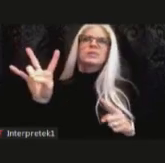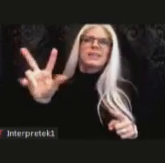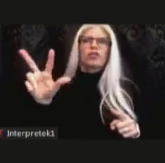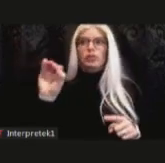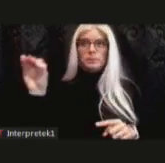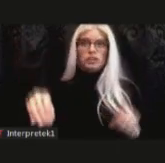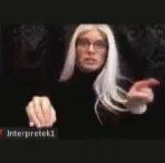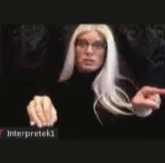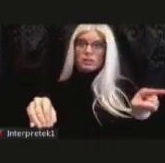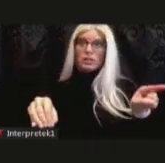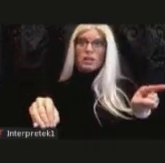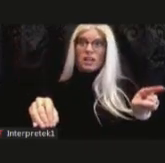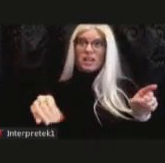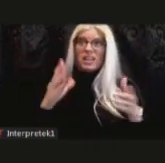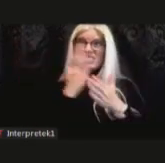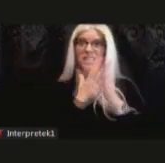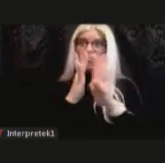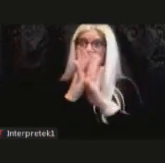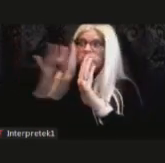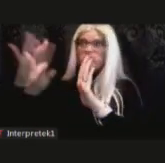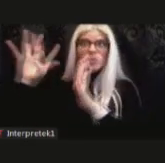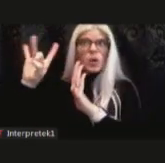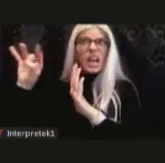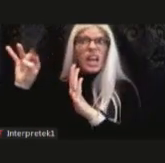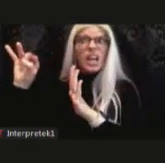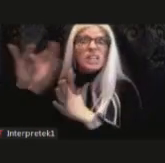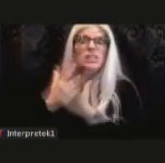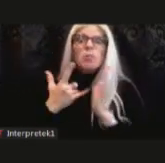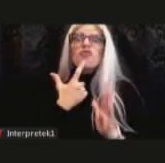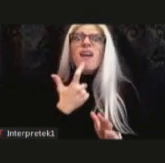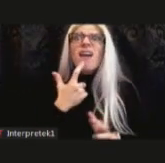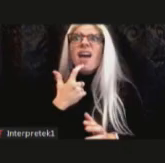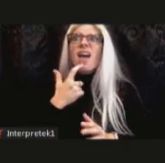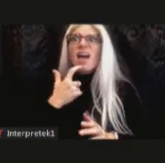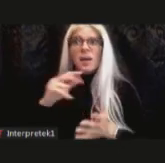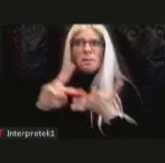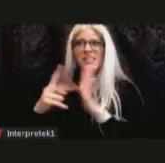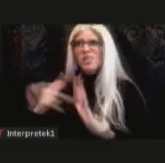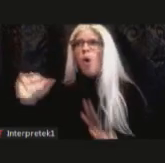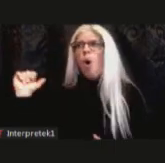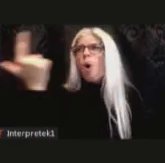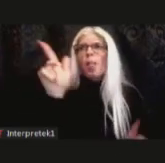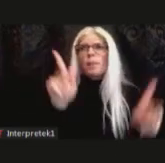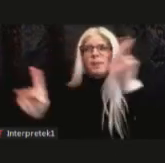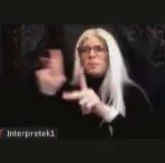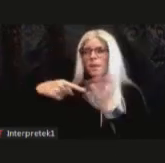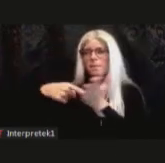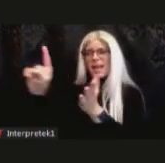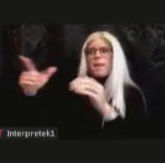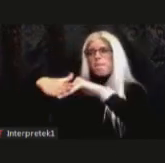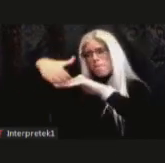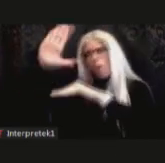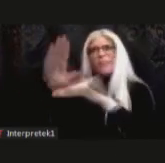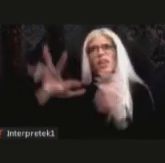over 80% in some of these red areas. That is, almost everyone is paying more than 30% of their income towards housing. Yeah,